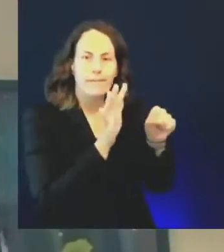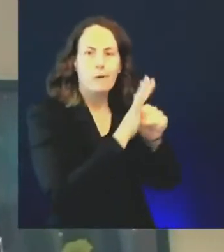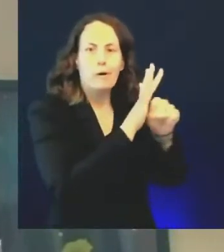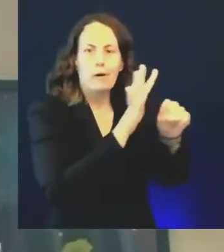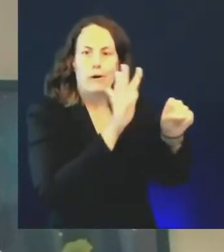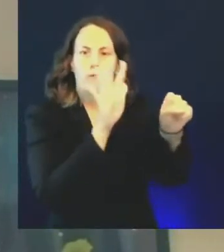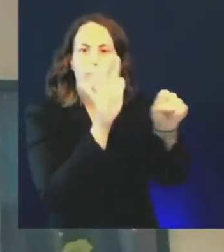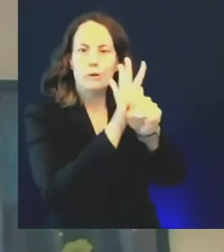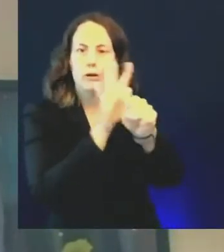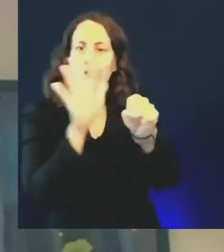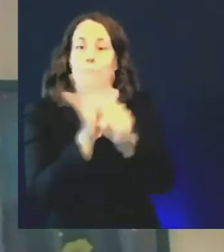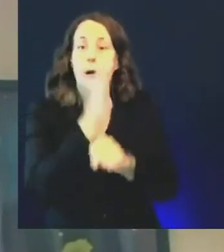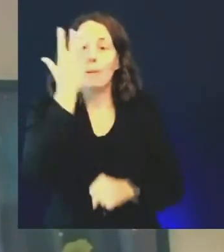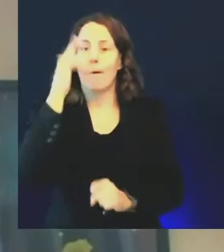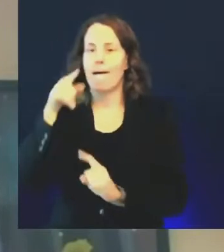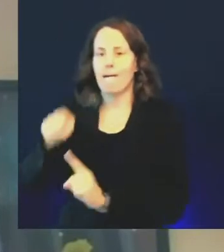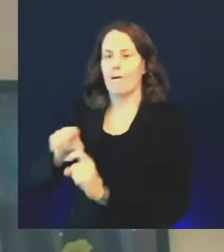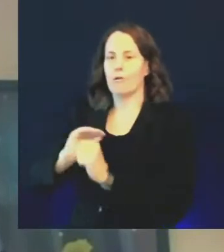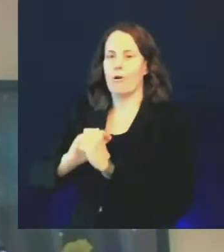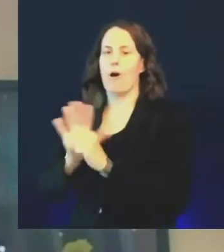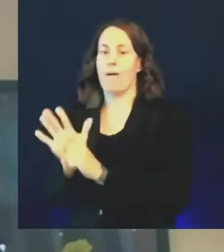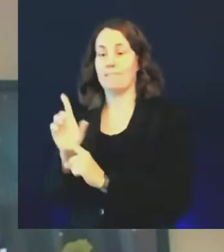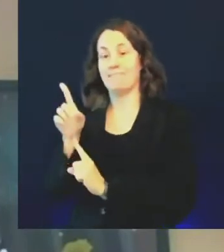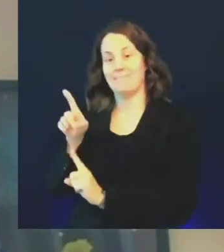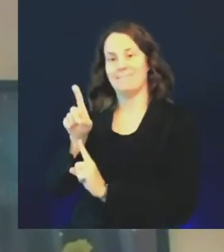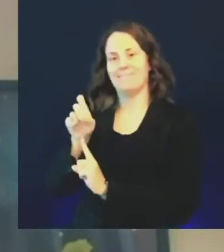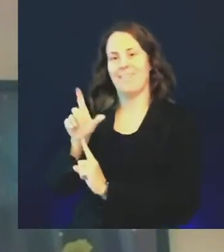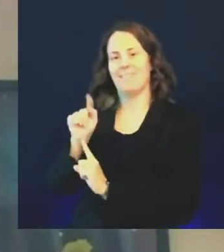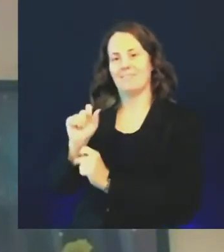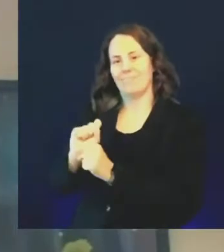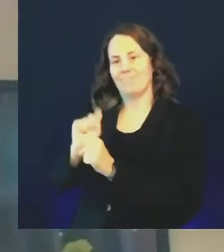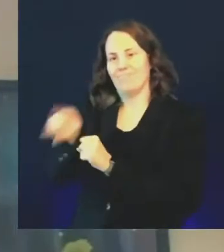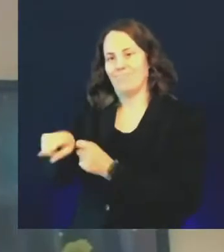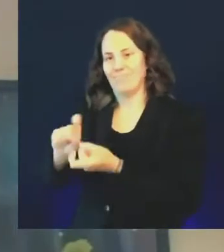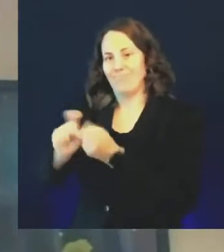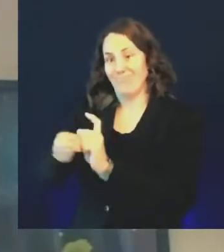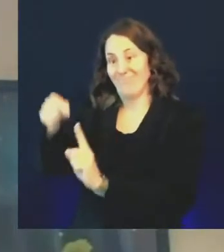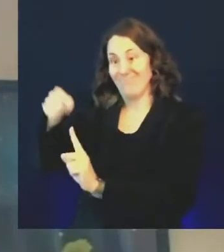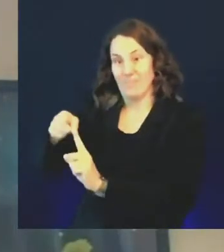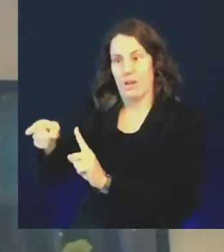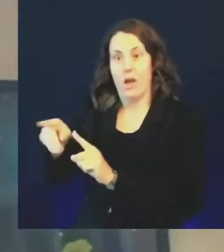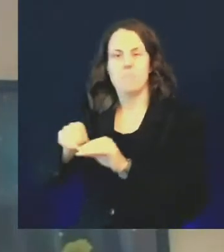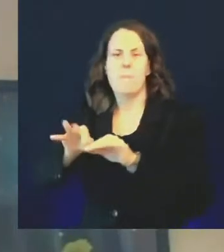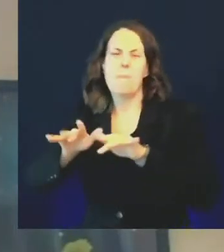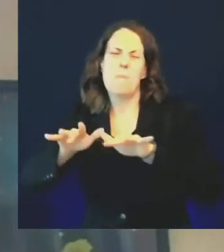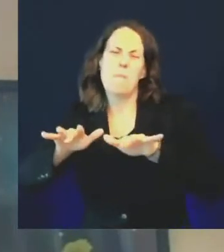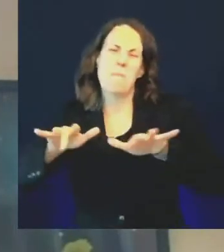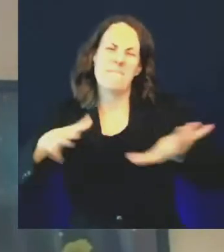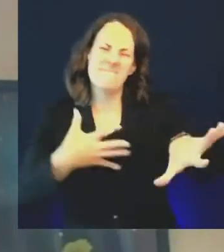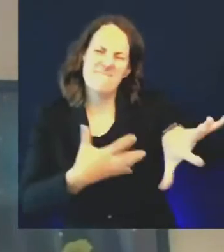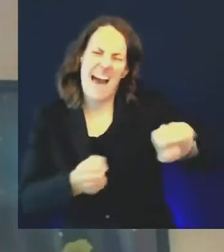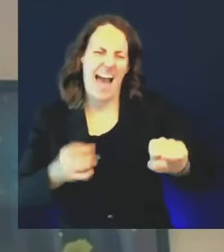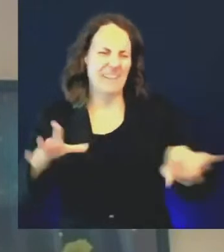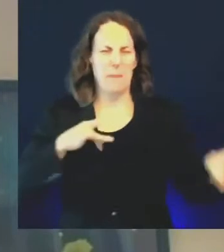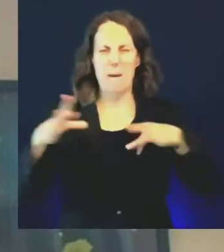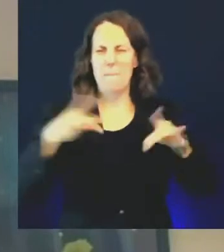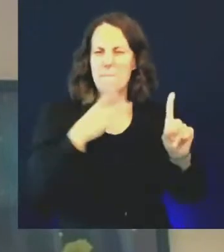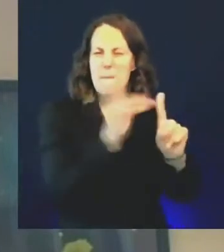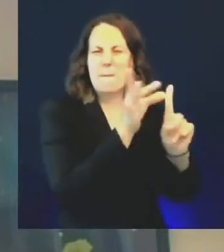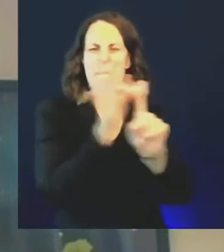variant is not only more transmissible, but it is also affecting people who have previously had